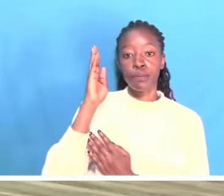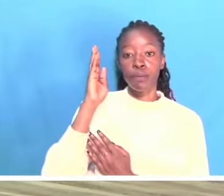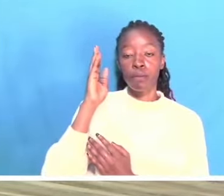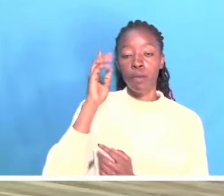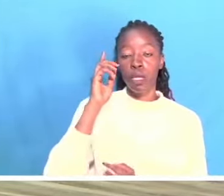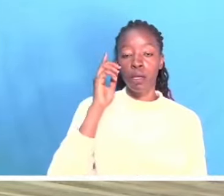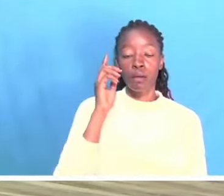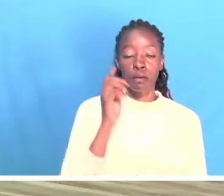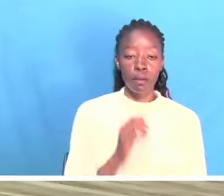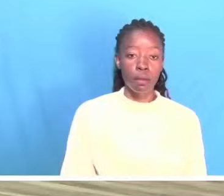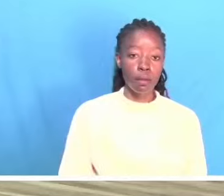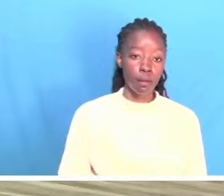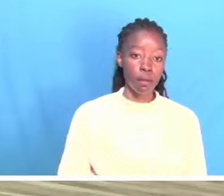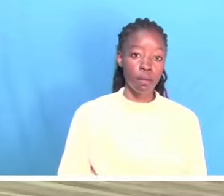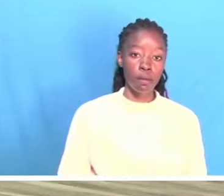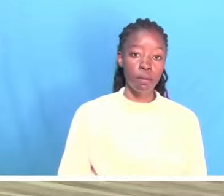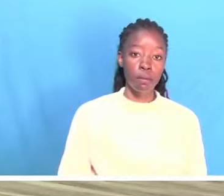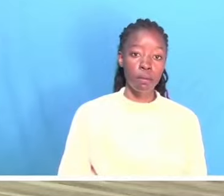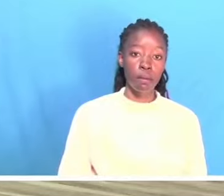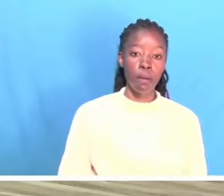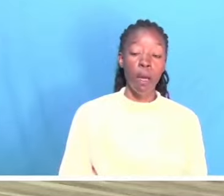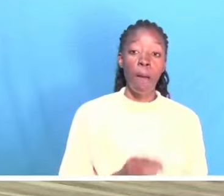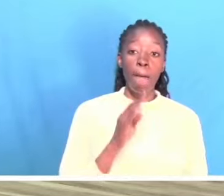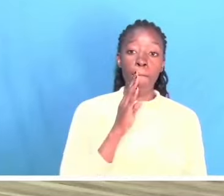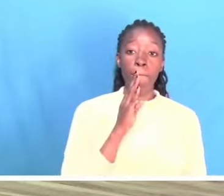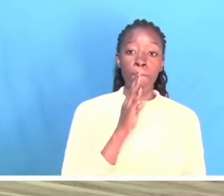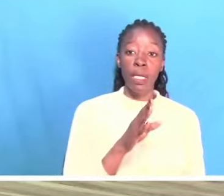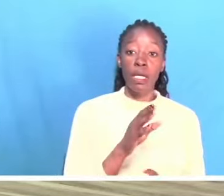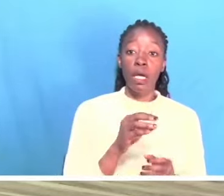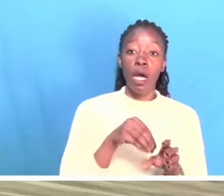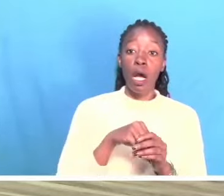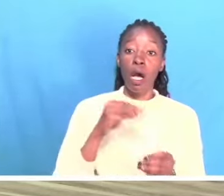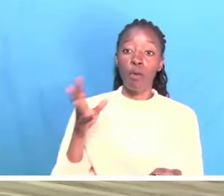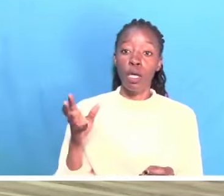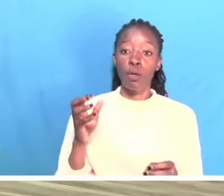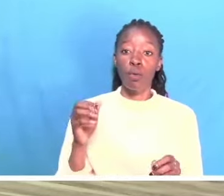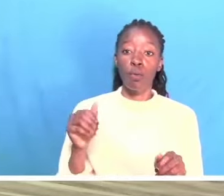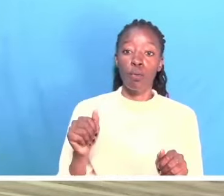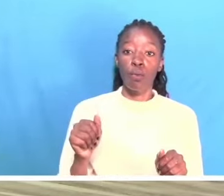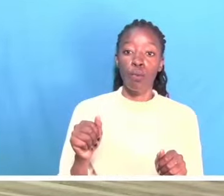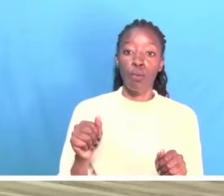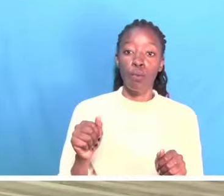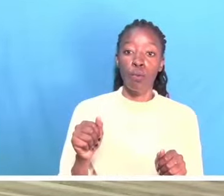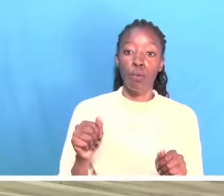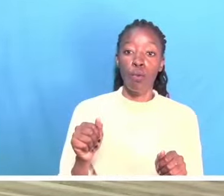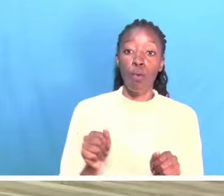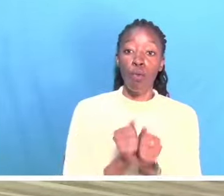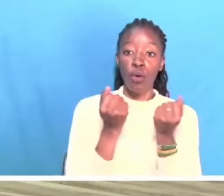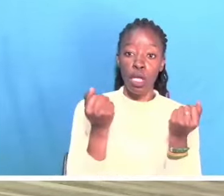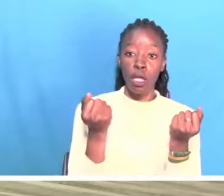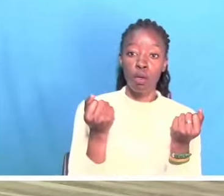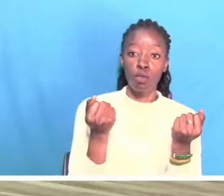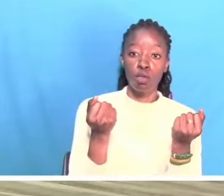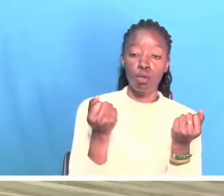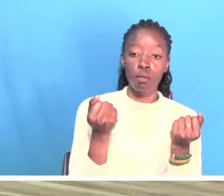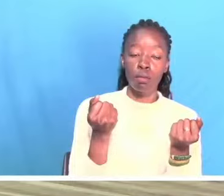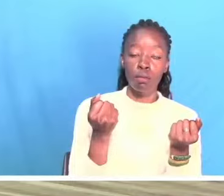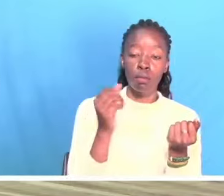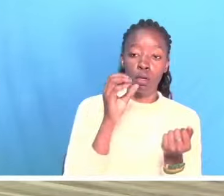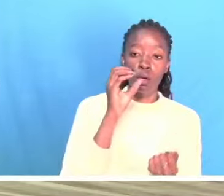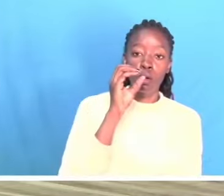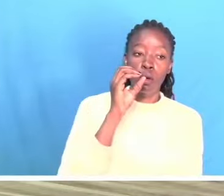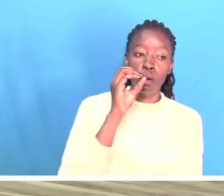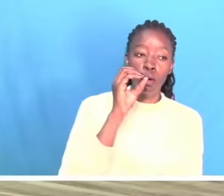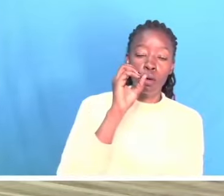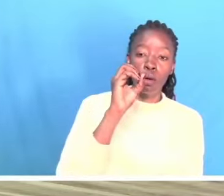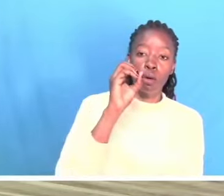serious offense in the military. Being away without official leave is called a wall. All absenteeism, in other words.